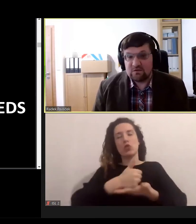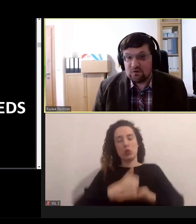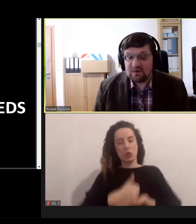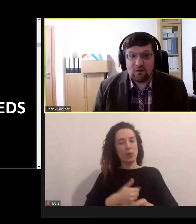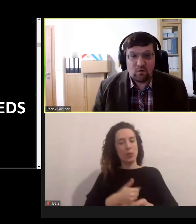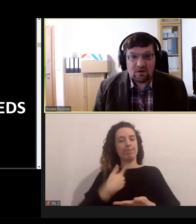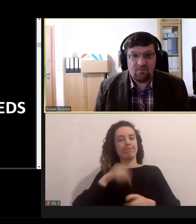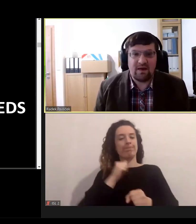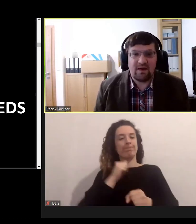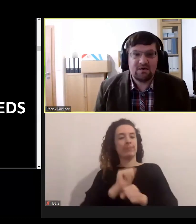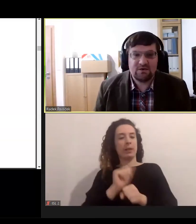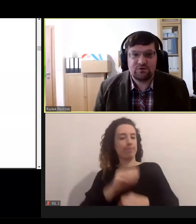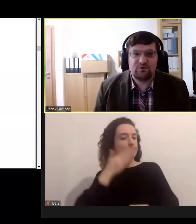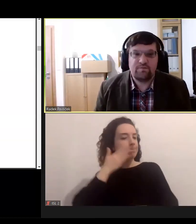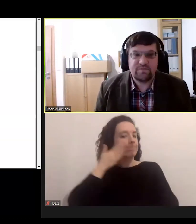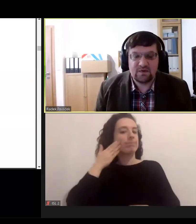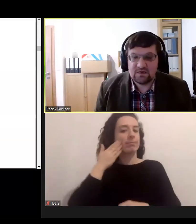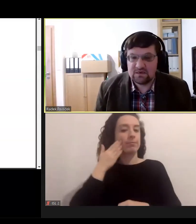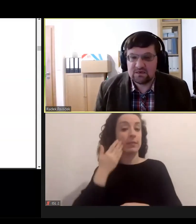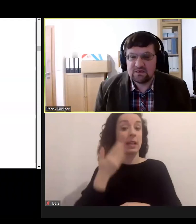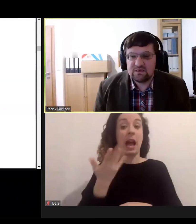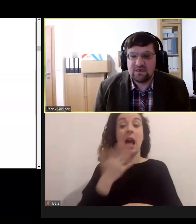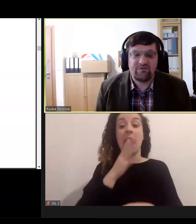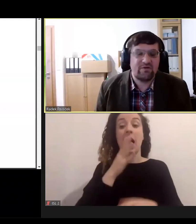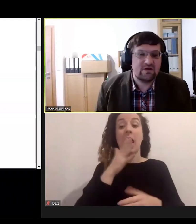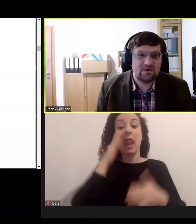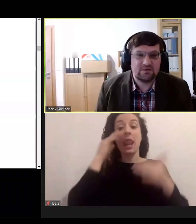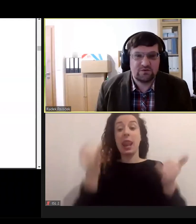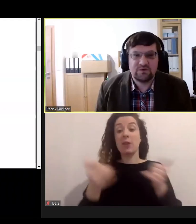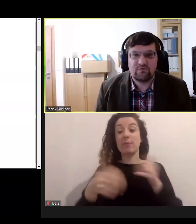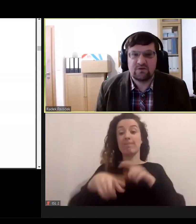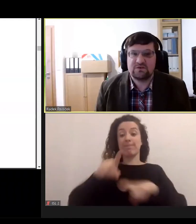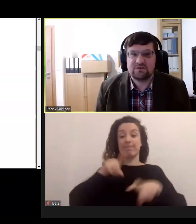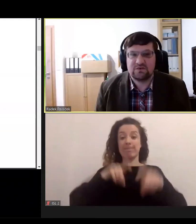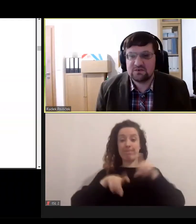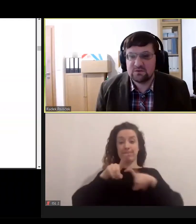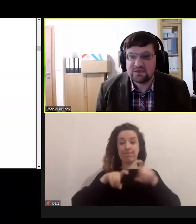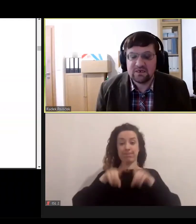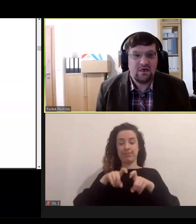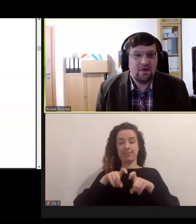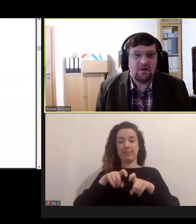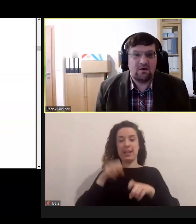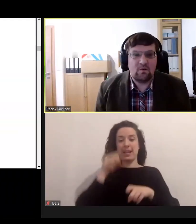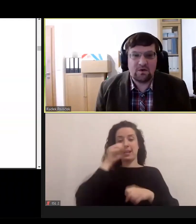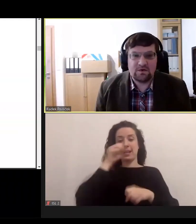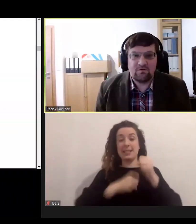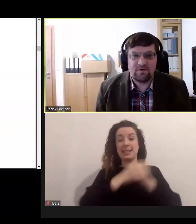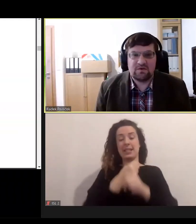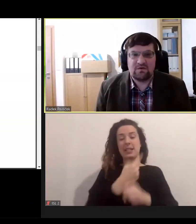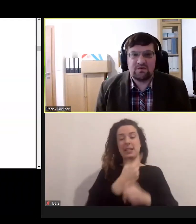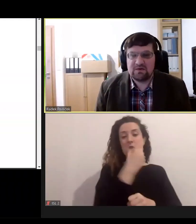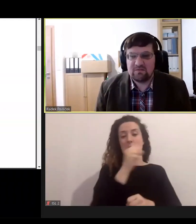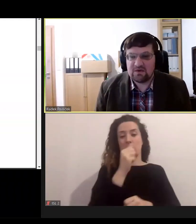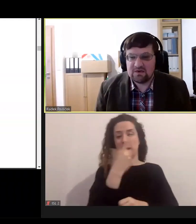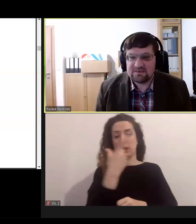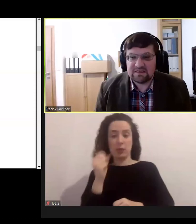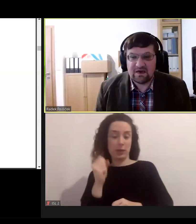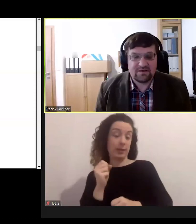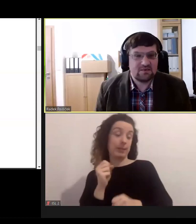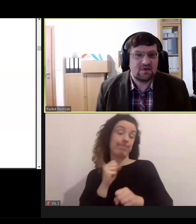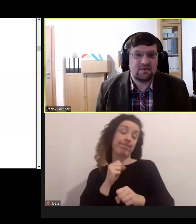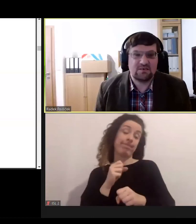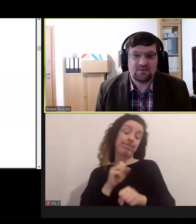was said. It's located in Brno, and it's the second largest university in my